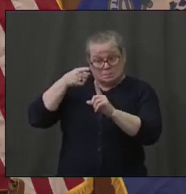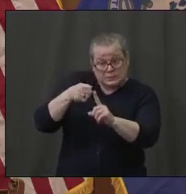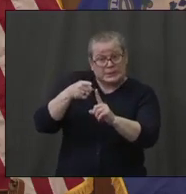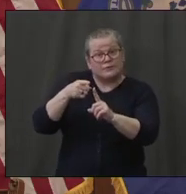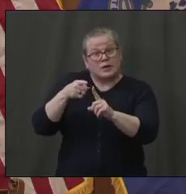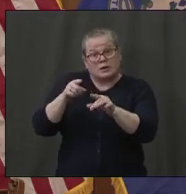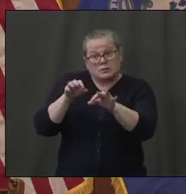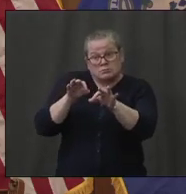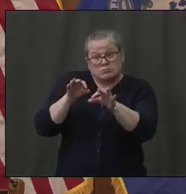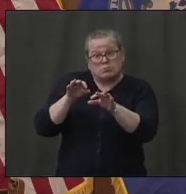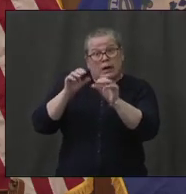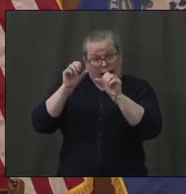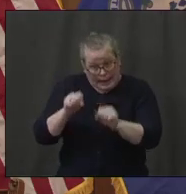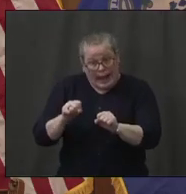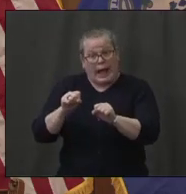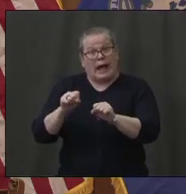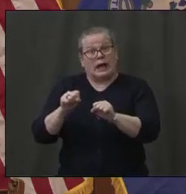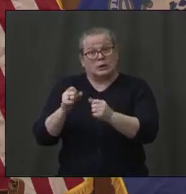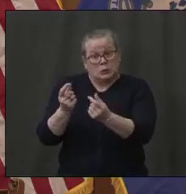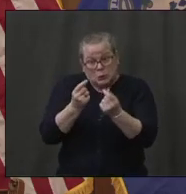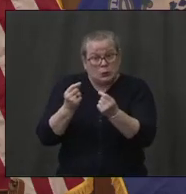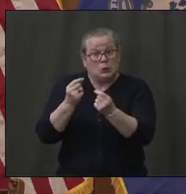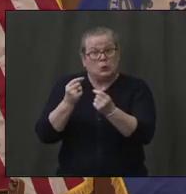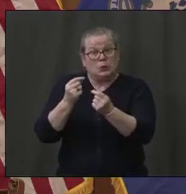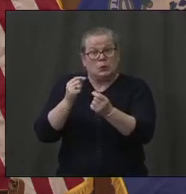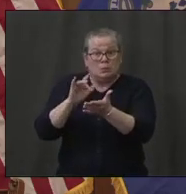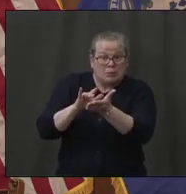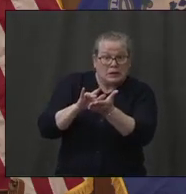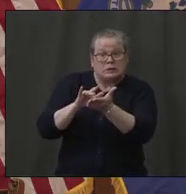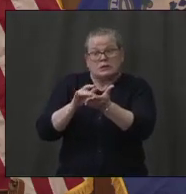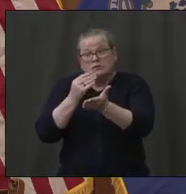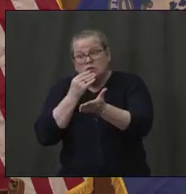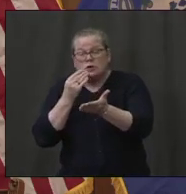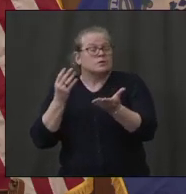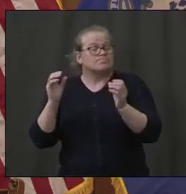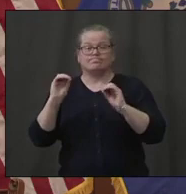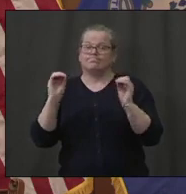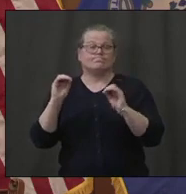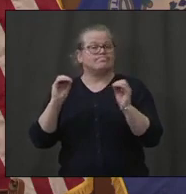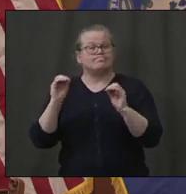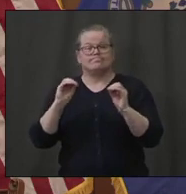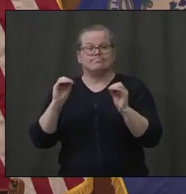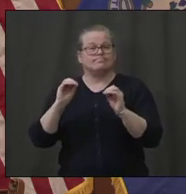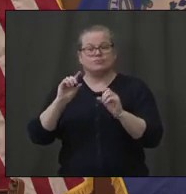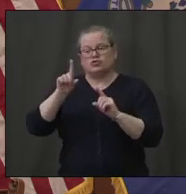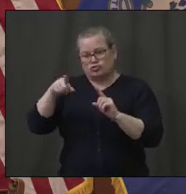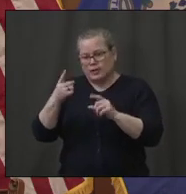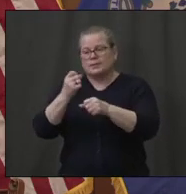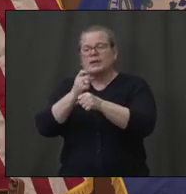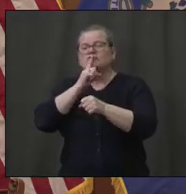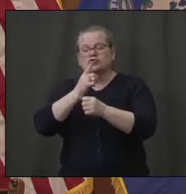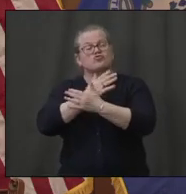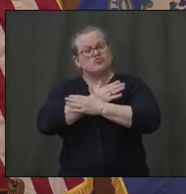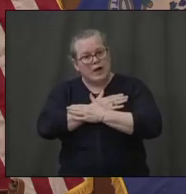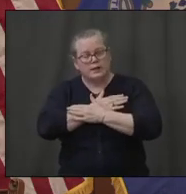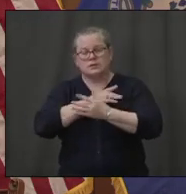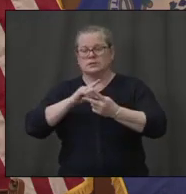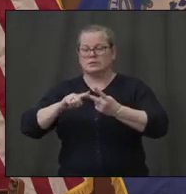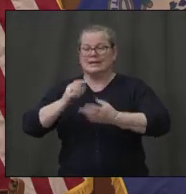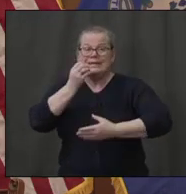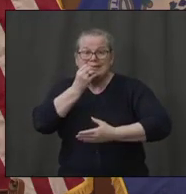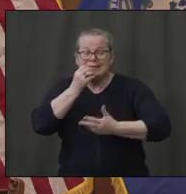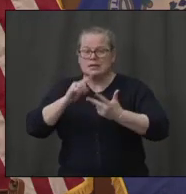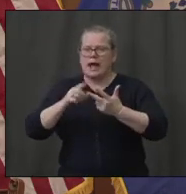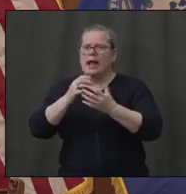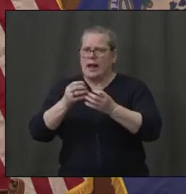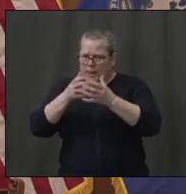will help in that situation except to get enough rest, to get enough to eat, and to drink plenty